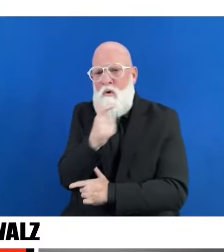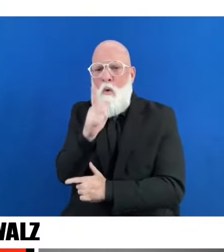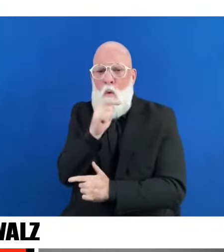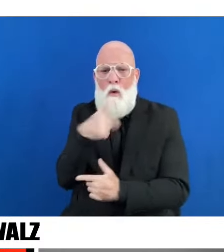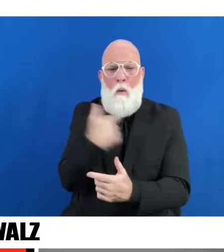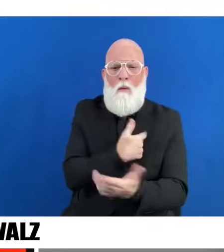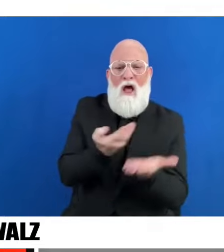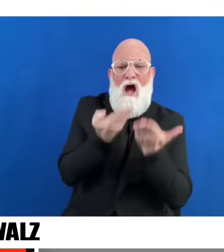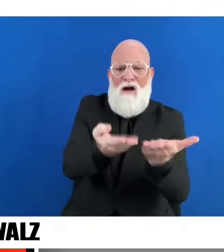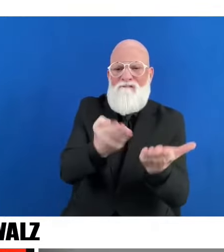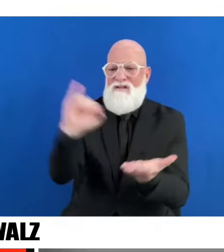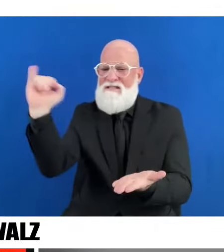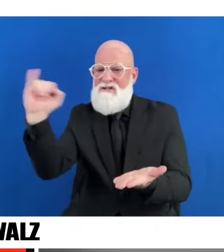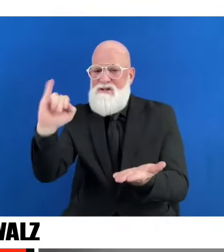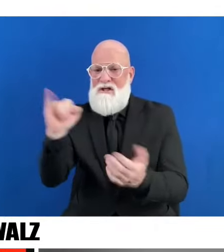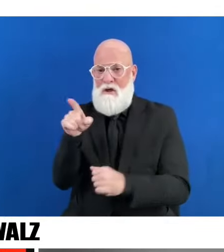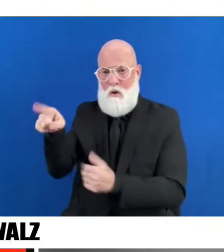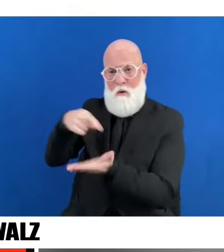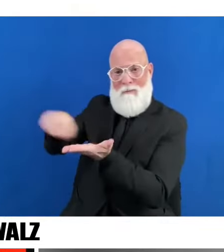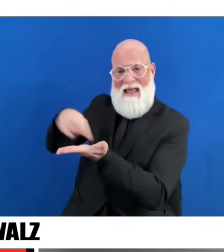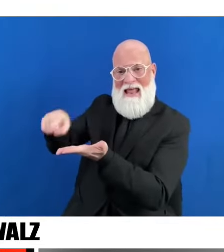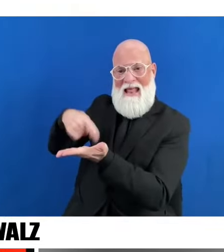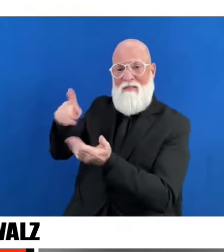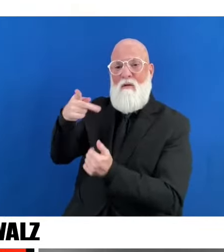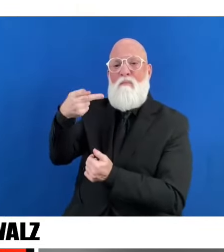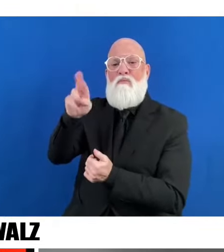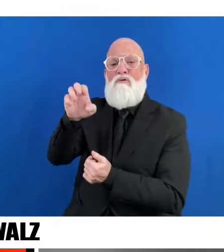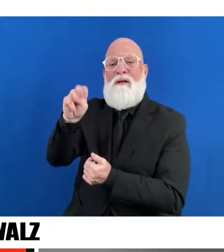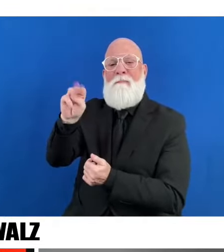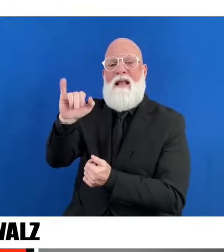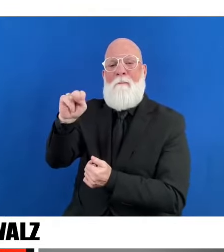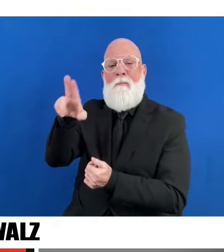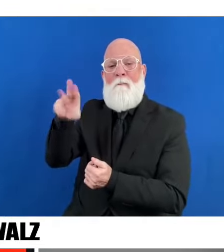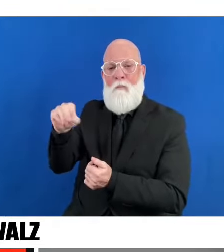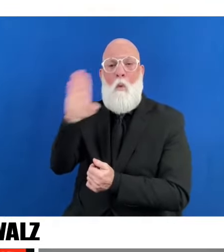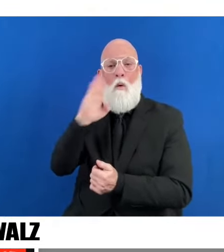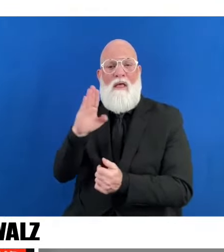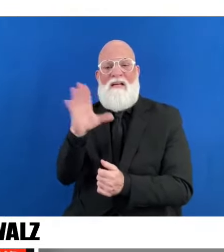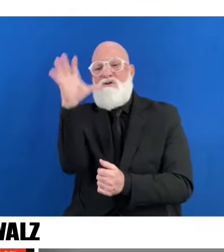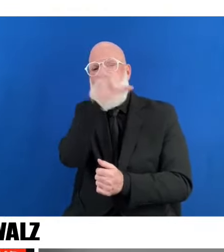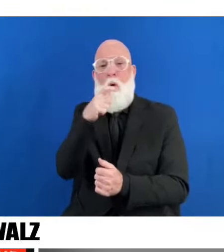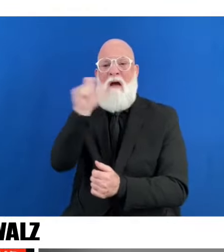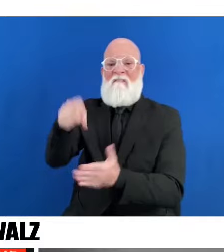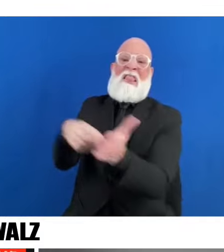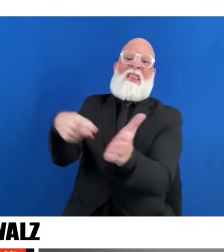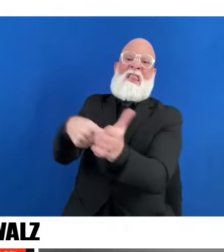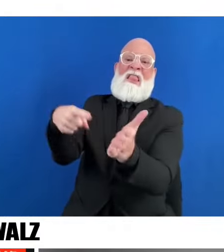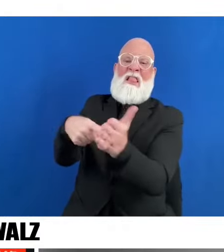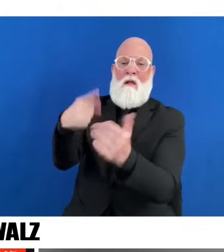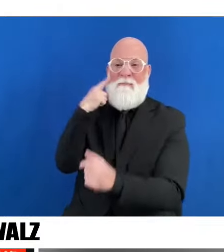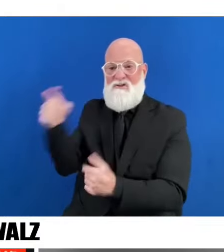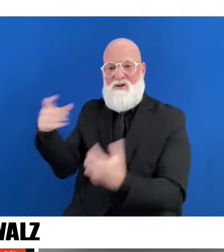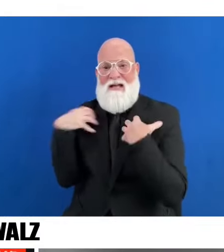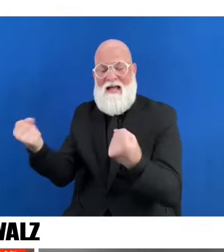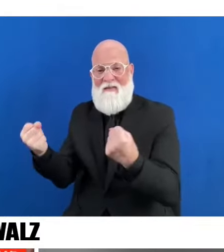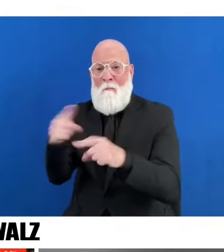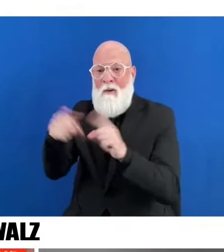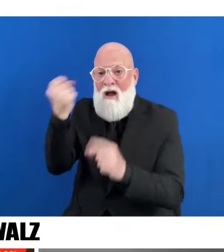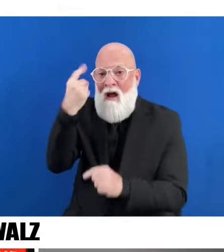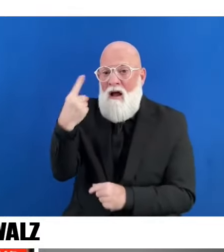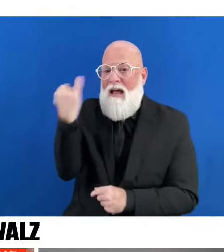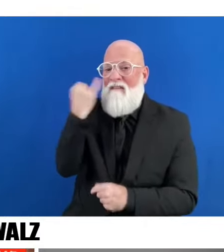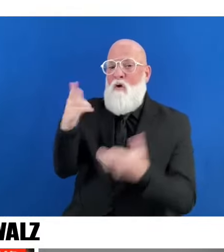going to have to pay out to you. But those of you a little older, gray, got cancer, you're going to get kicked out of it. That's why the system didn't